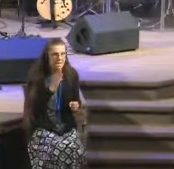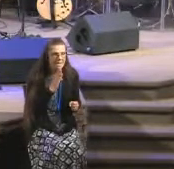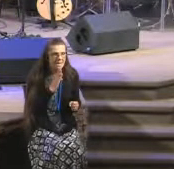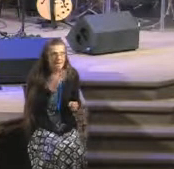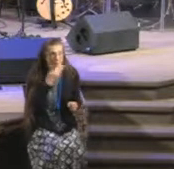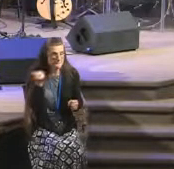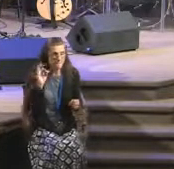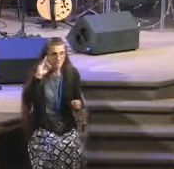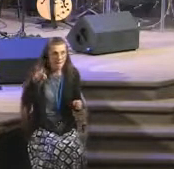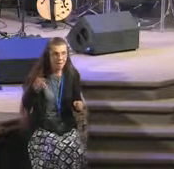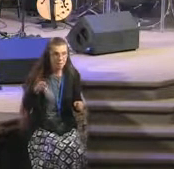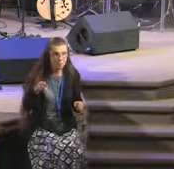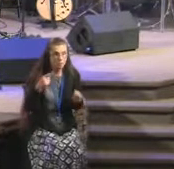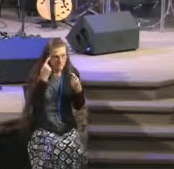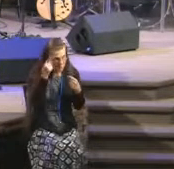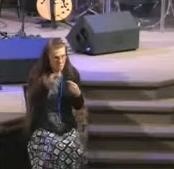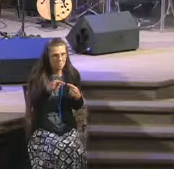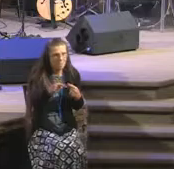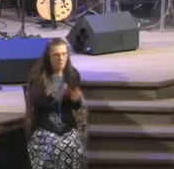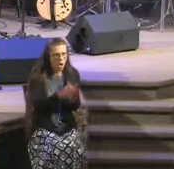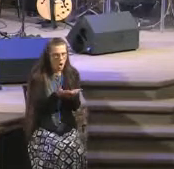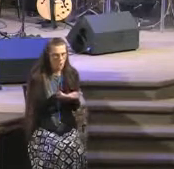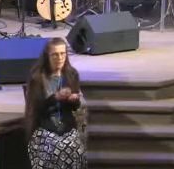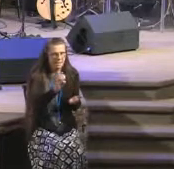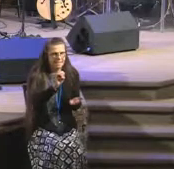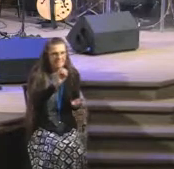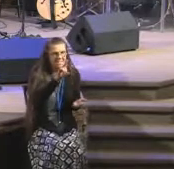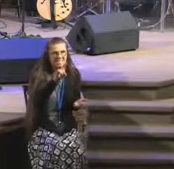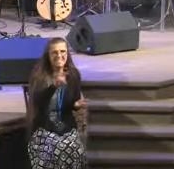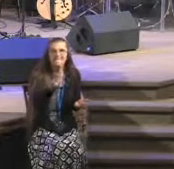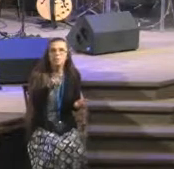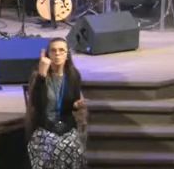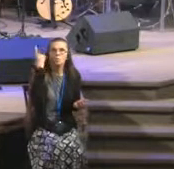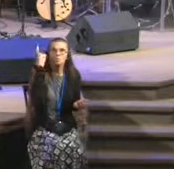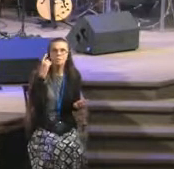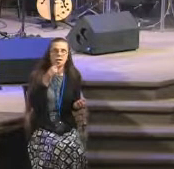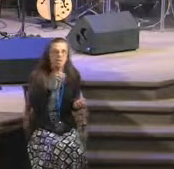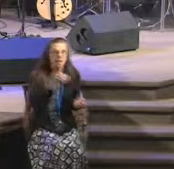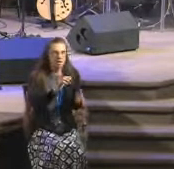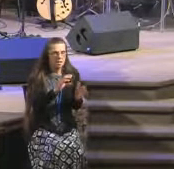you. Turn with me, if you would, in your Bibles to Ezekiel chapter number 22.